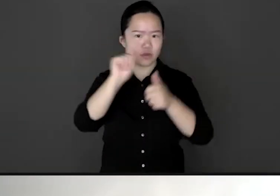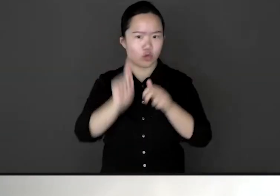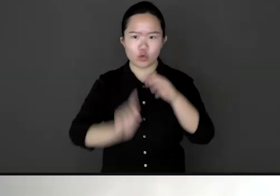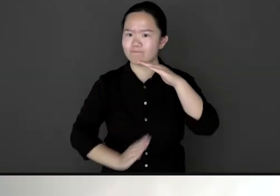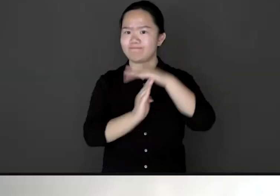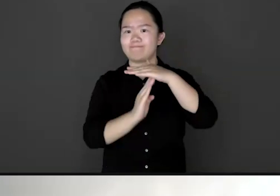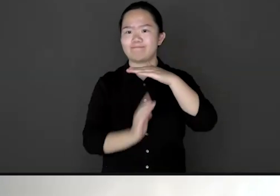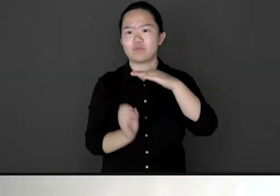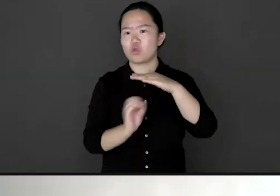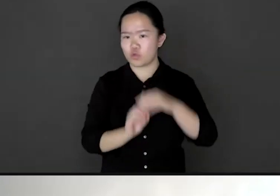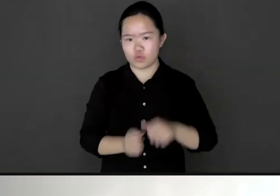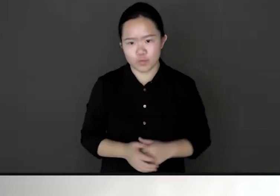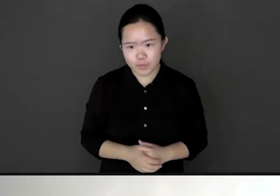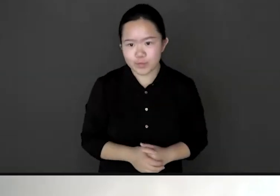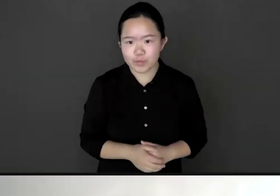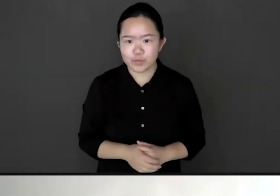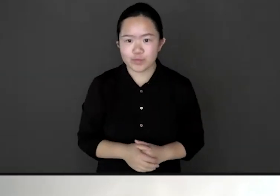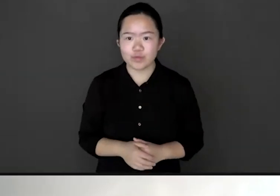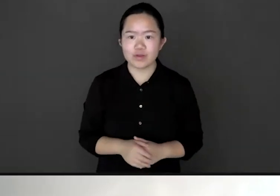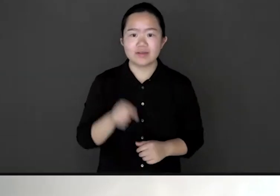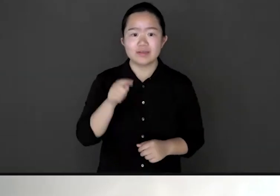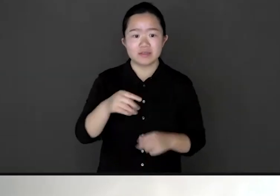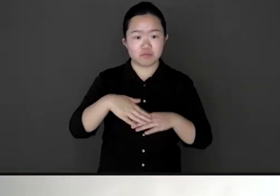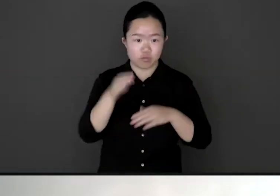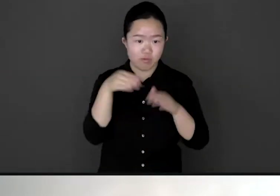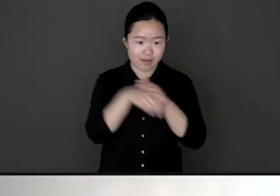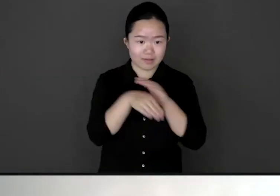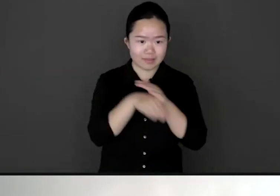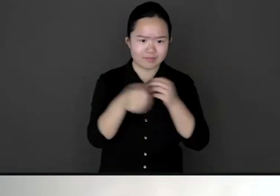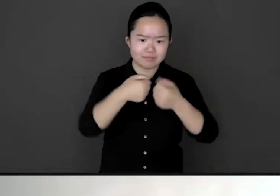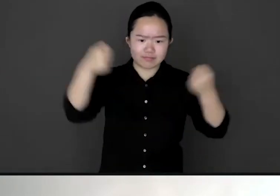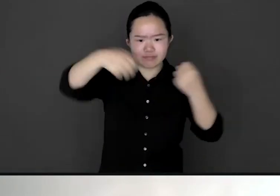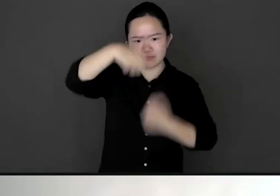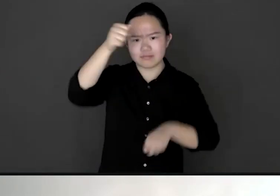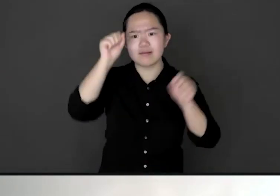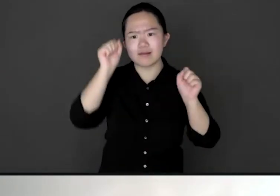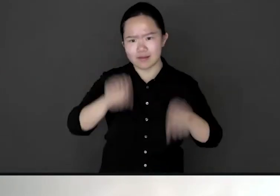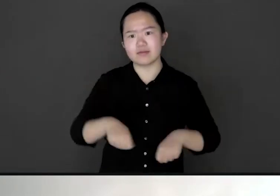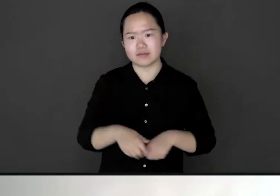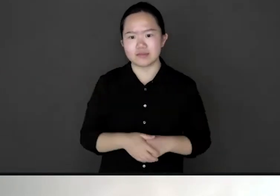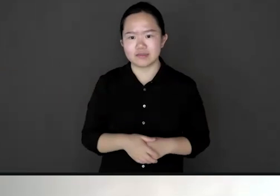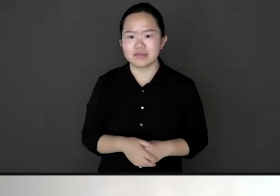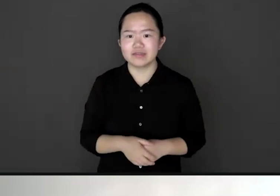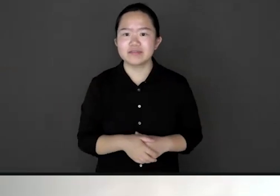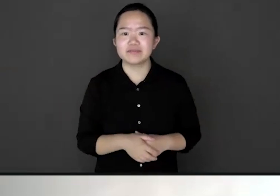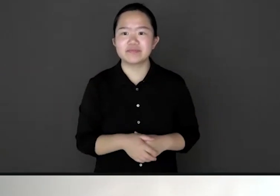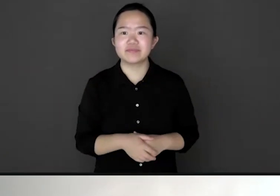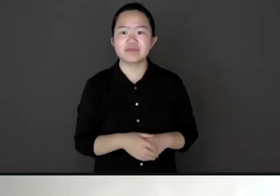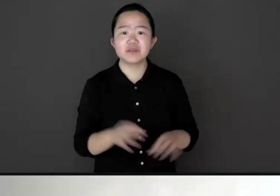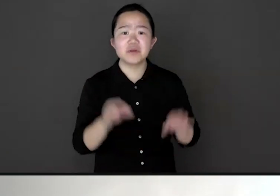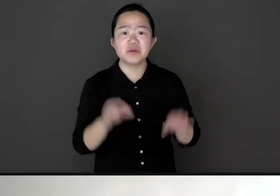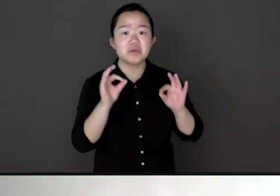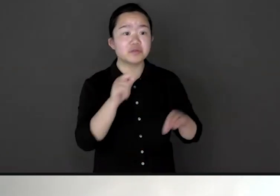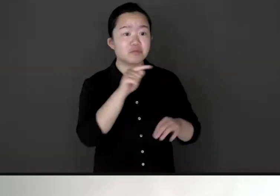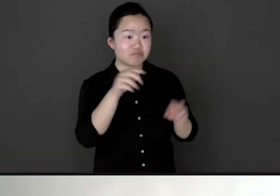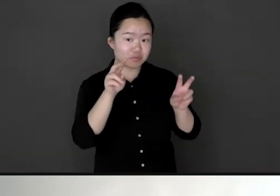we would like for end users and so on, but do you see anything in that direction? Is it possible to, yeah? 100%. I think templates,